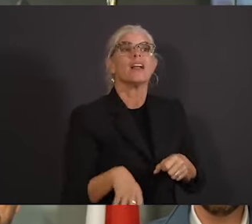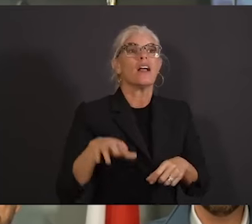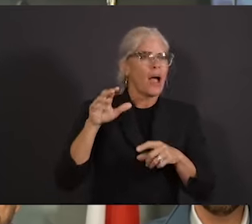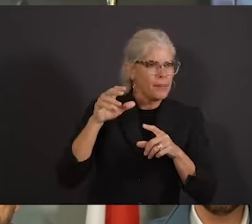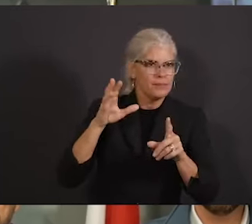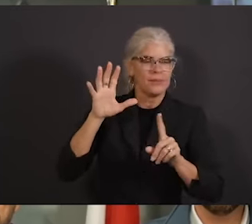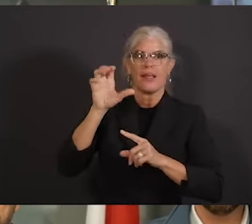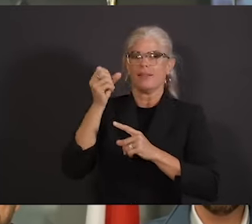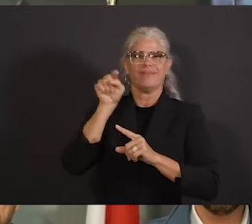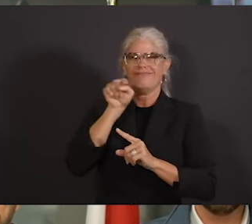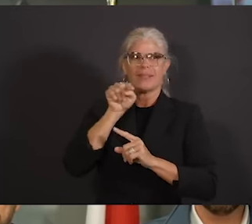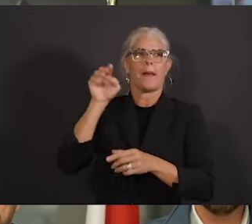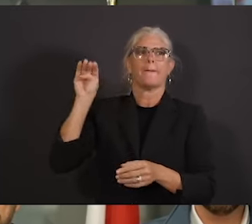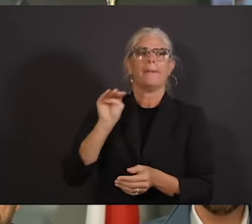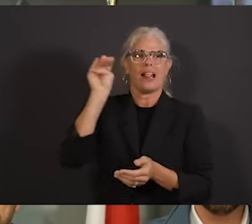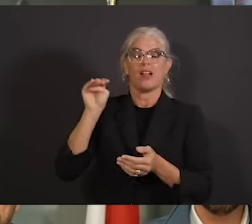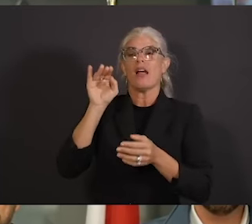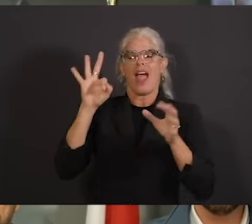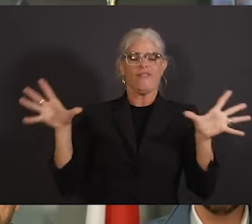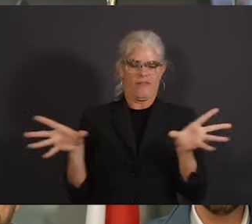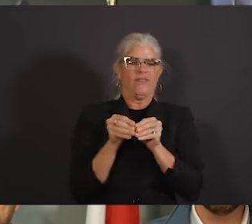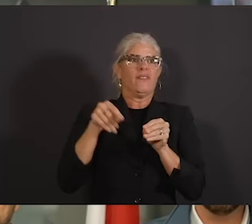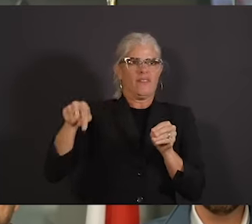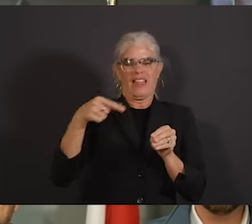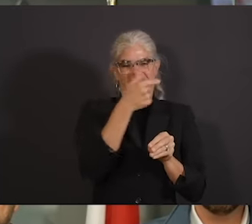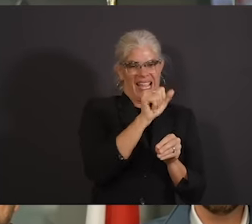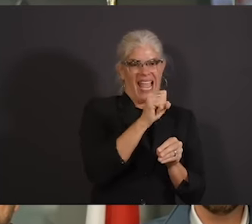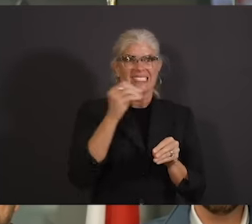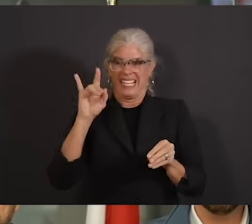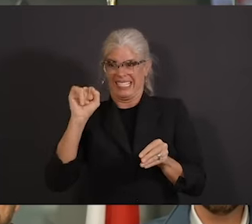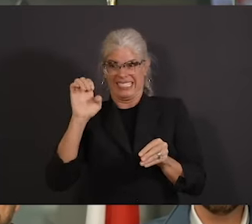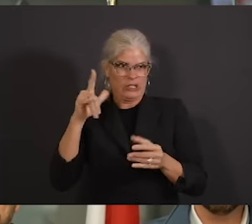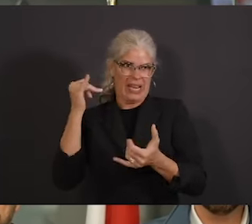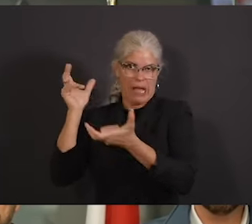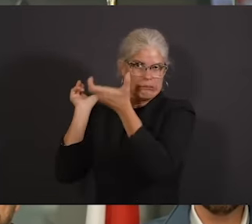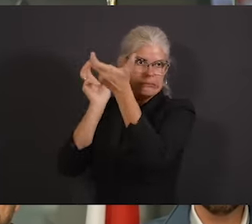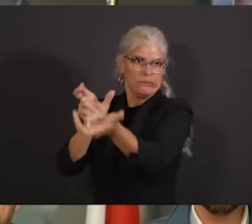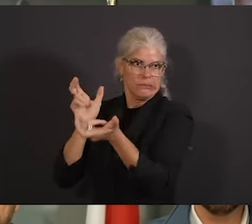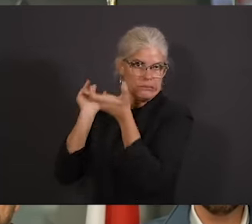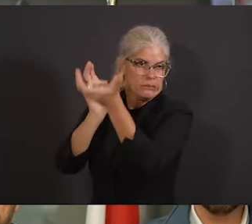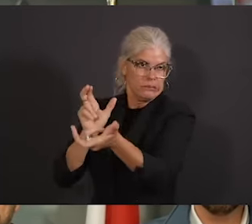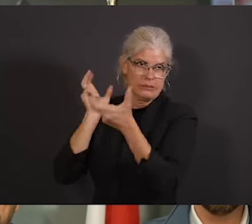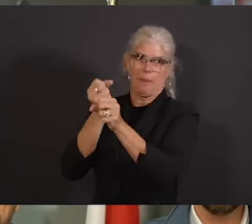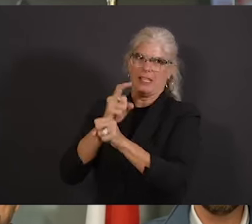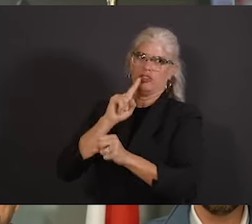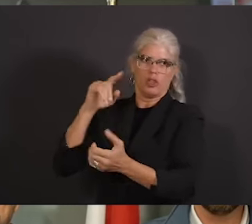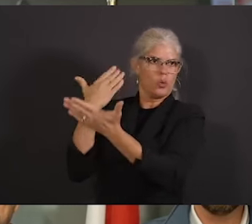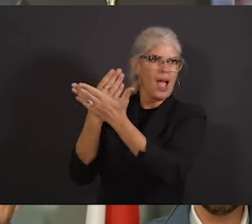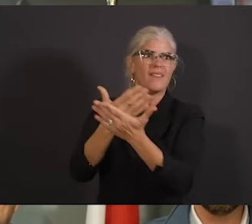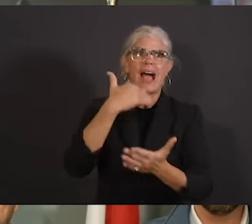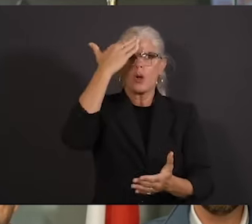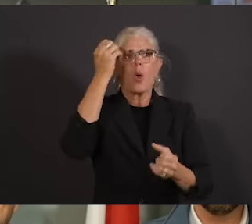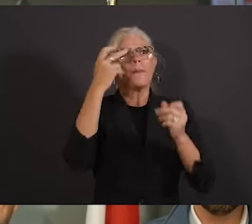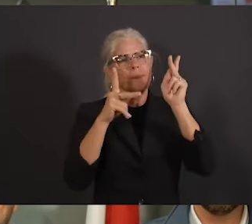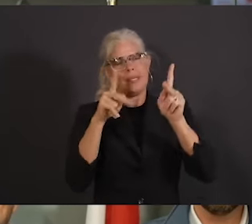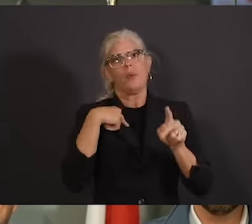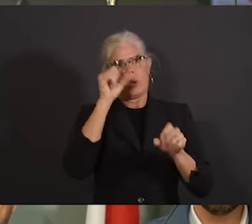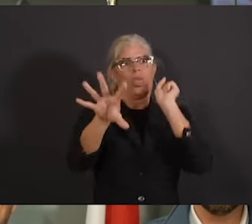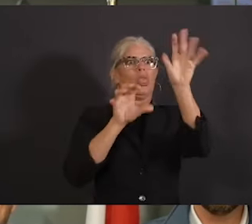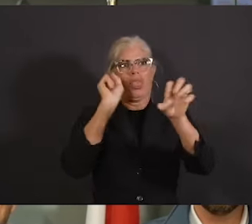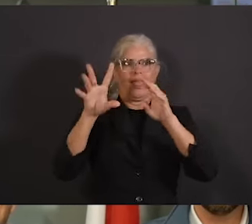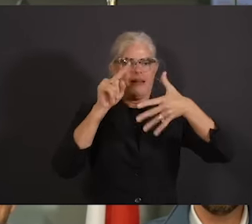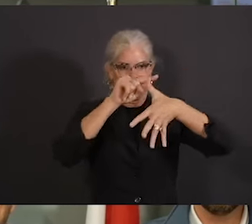diesel and gasoline are currently en route. I know there's different things that are being said, but all fuel